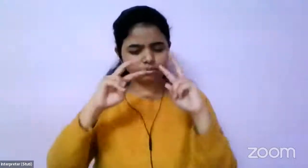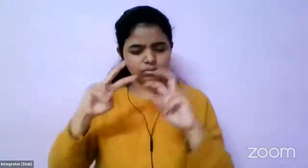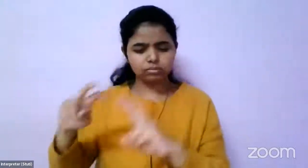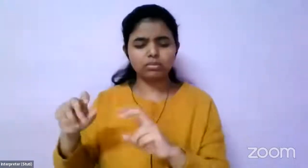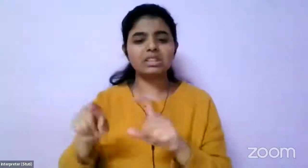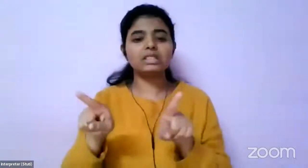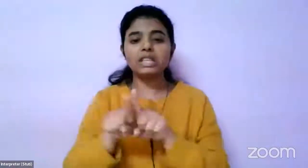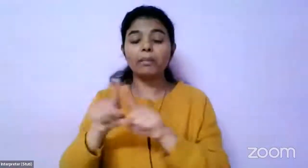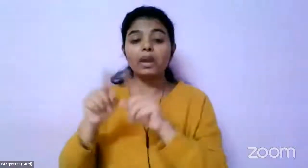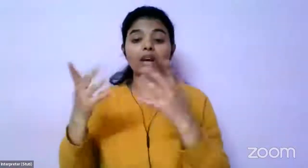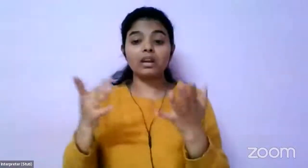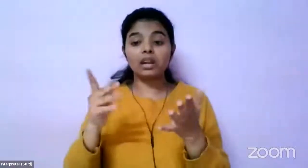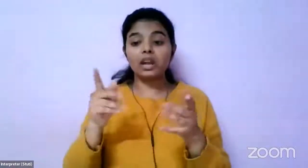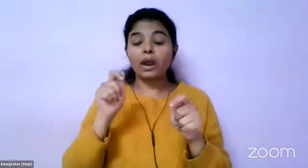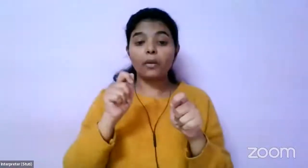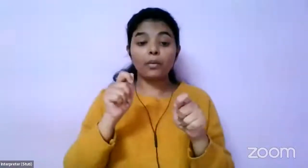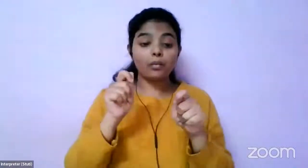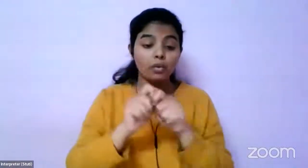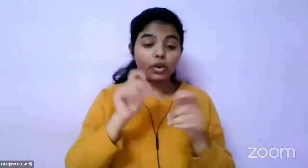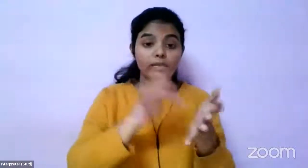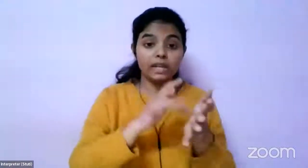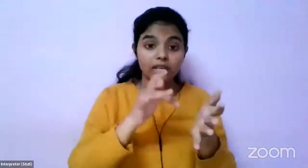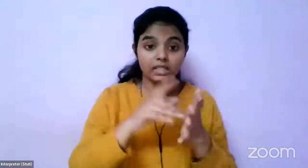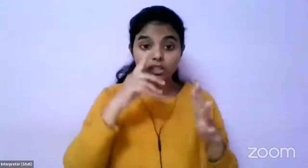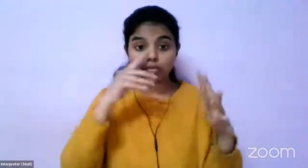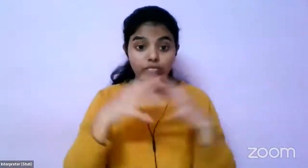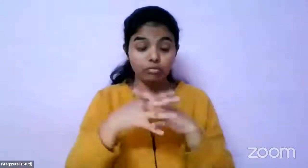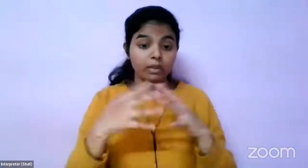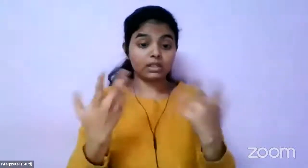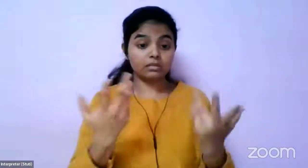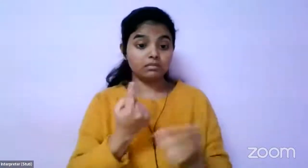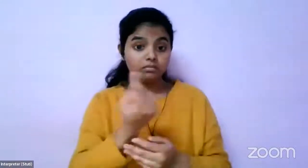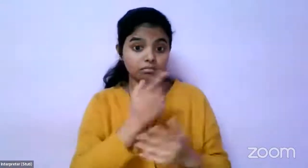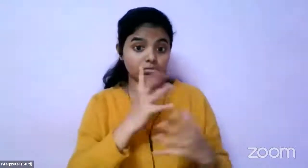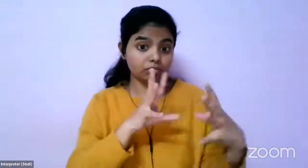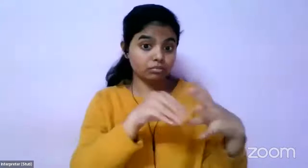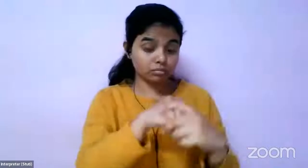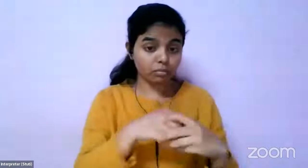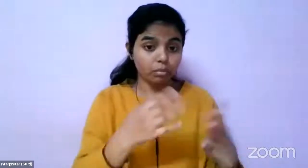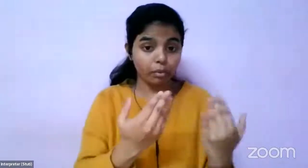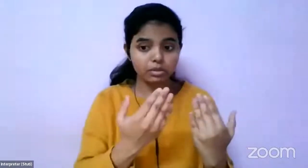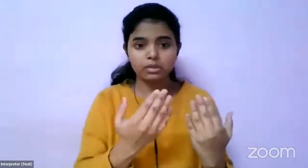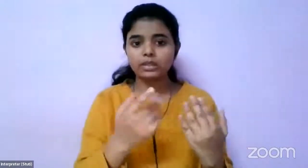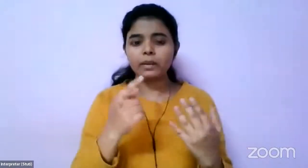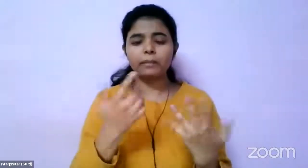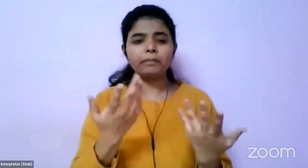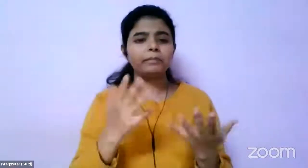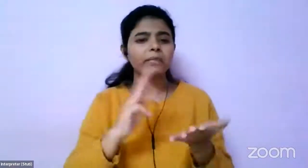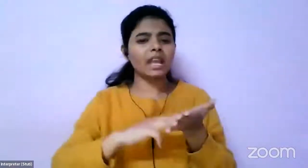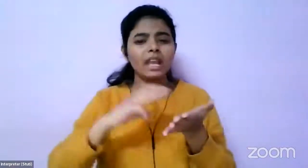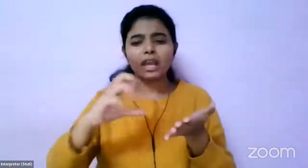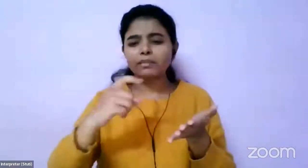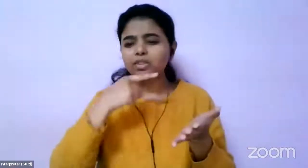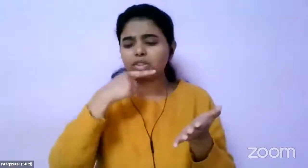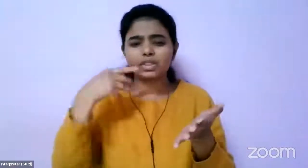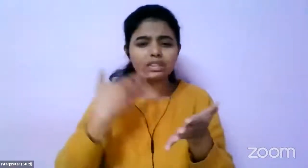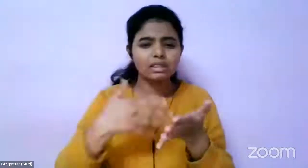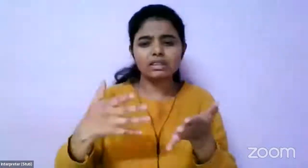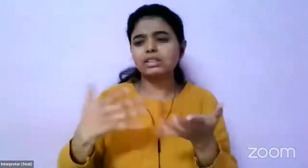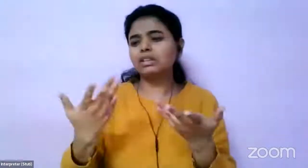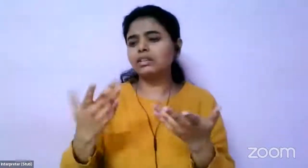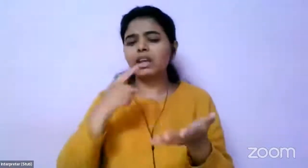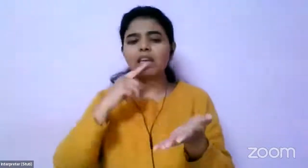homes, workplaces for women who form the workforce, menstrual cycle and the taboo, the